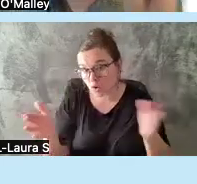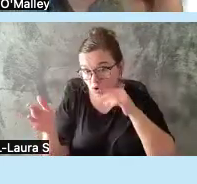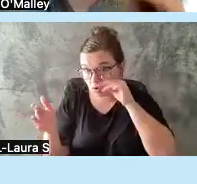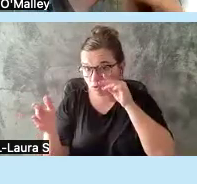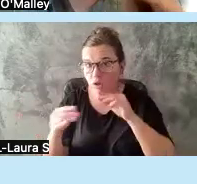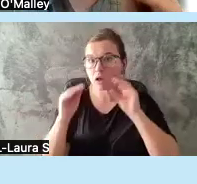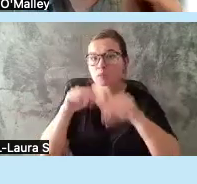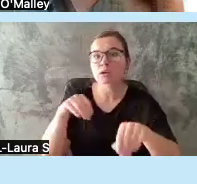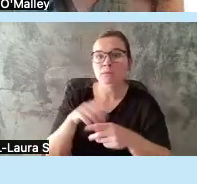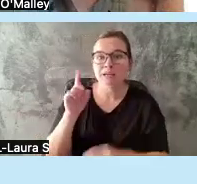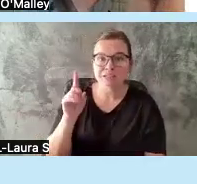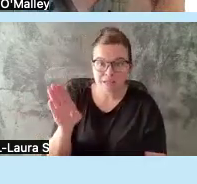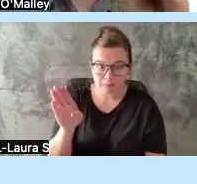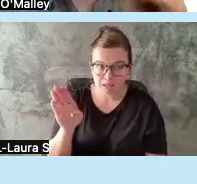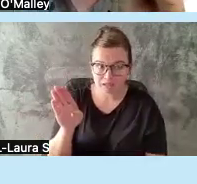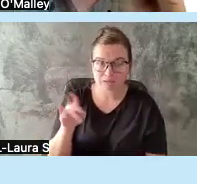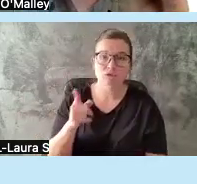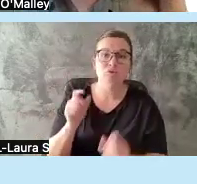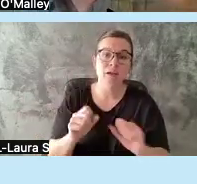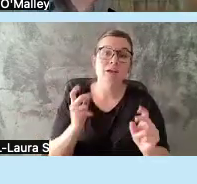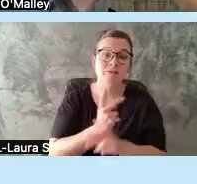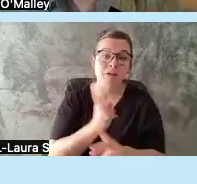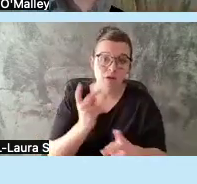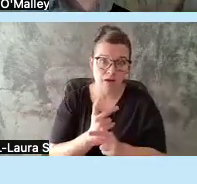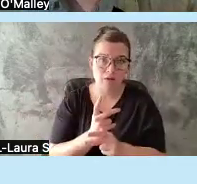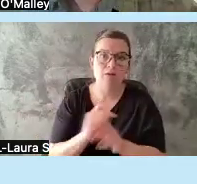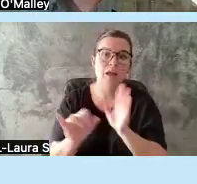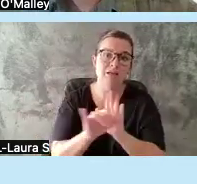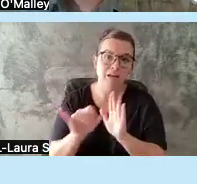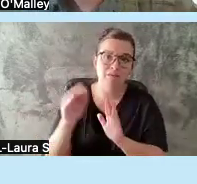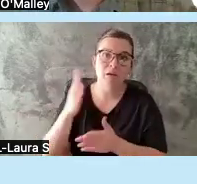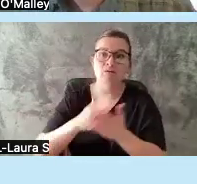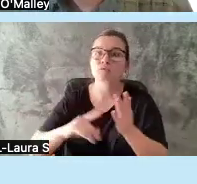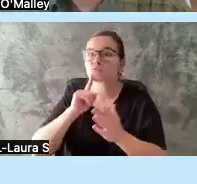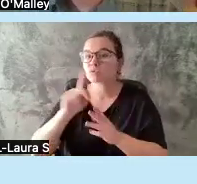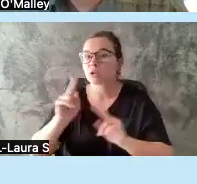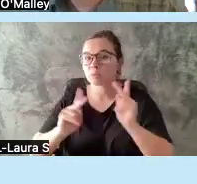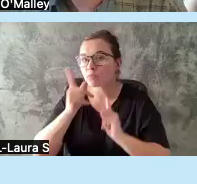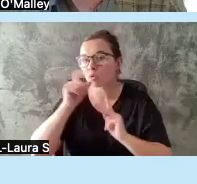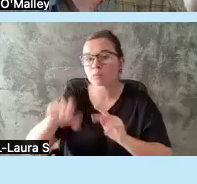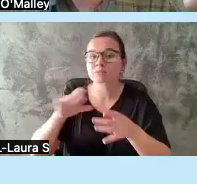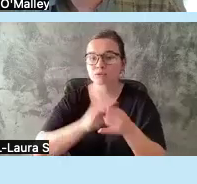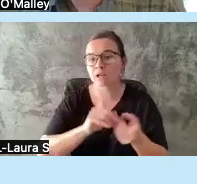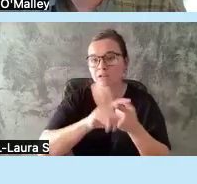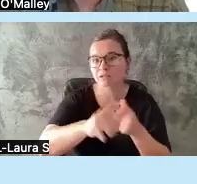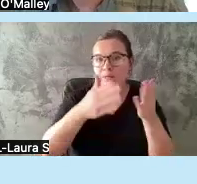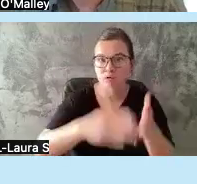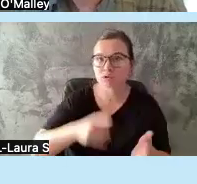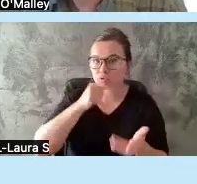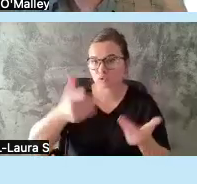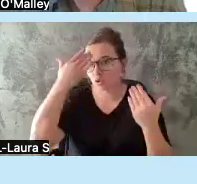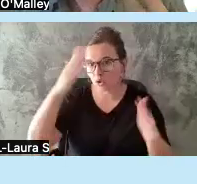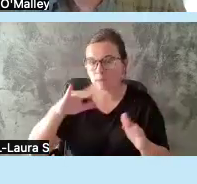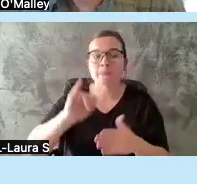put them into a database, you can figure out the identities of some real people who must be related to this person you don't know. So